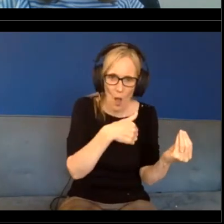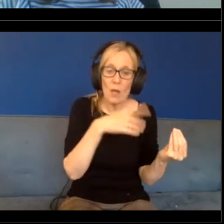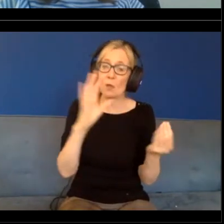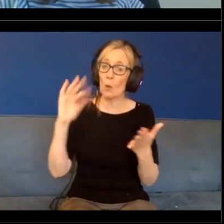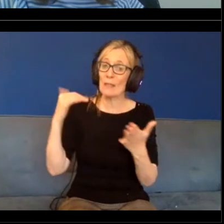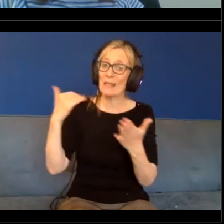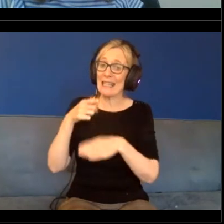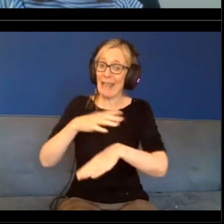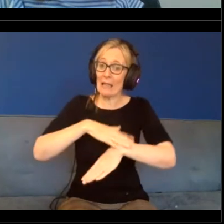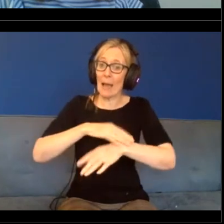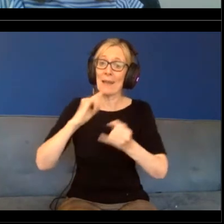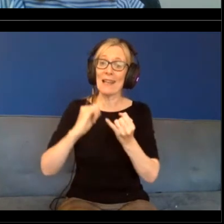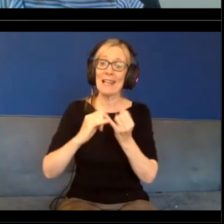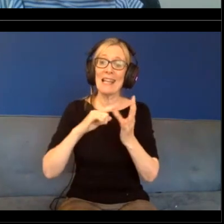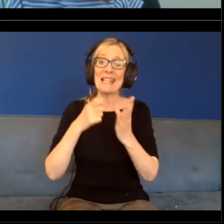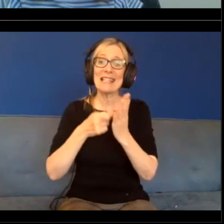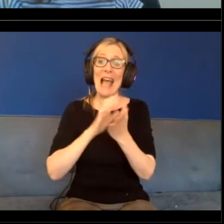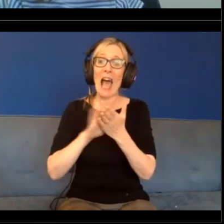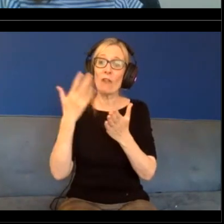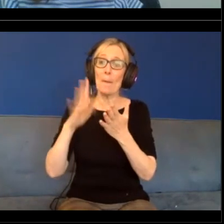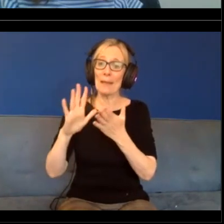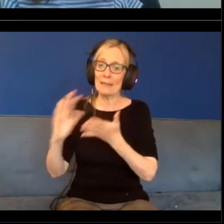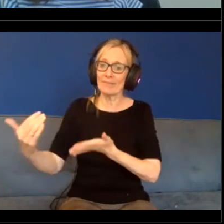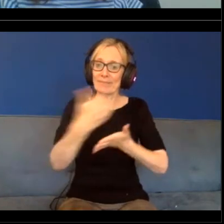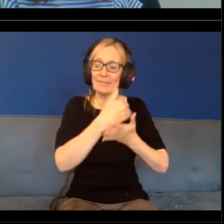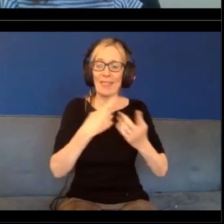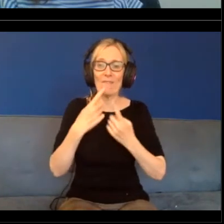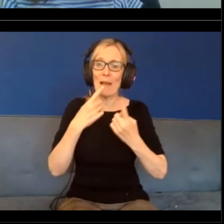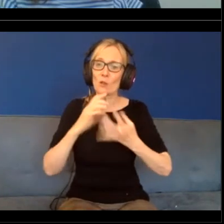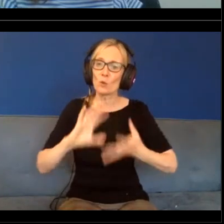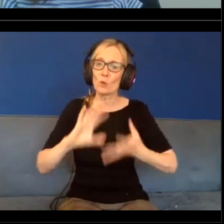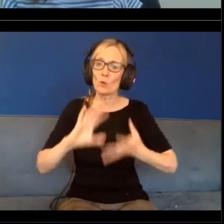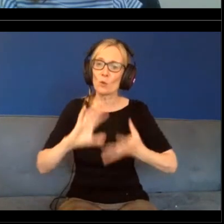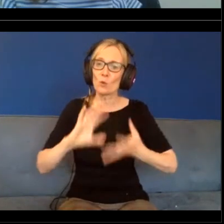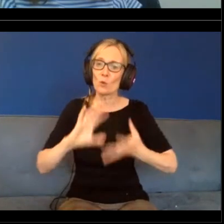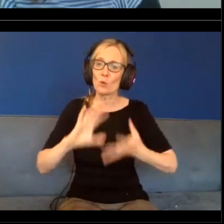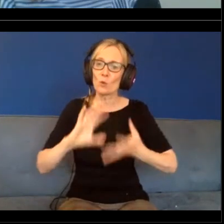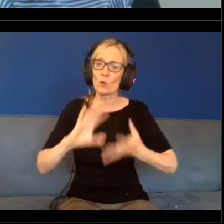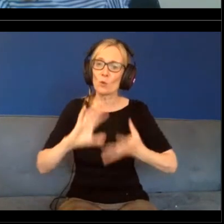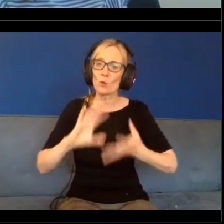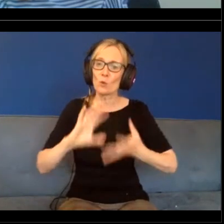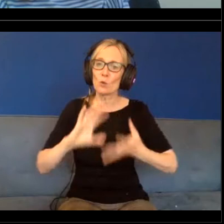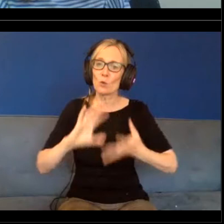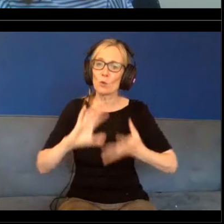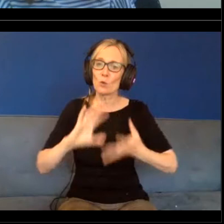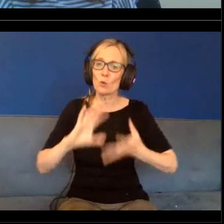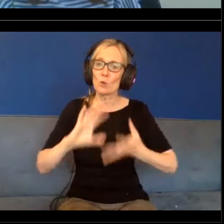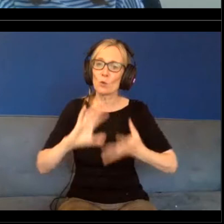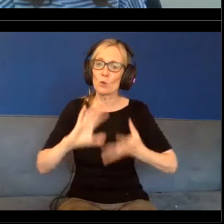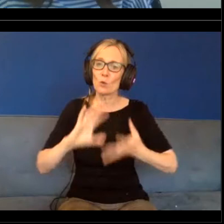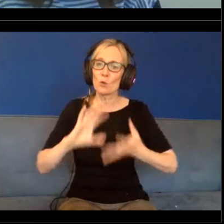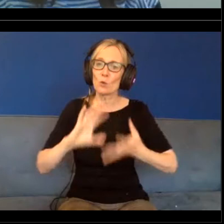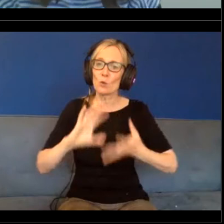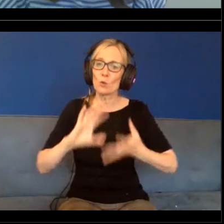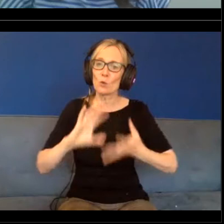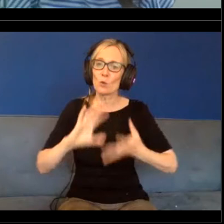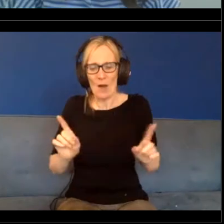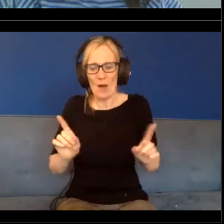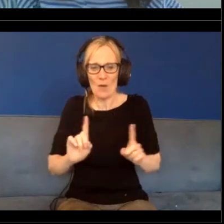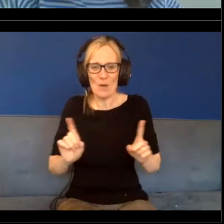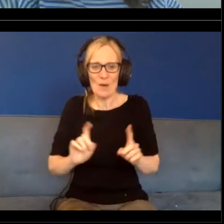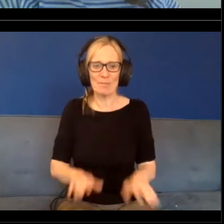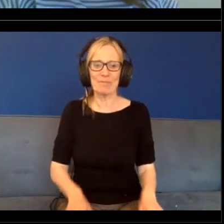and to make it into a report. So I'm going to pass over to Sarah because she'll know a lot more about it currently. No problem.